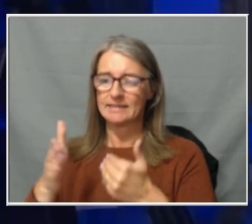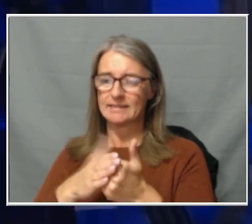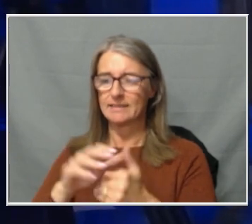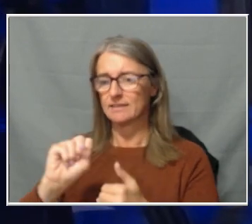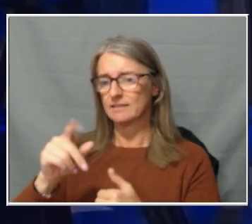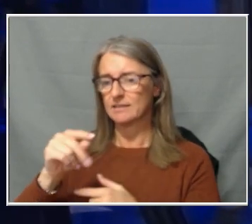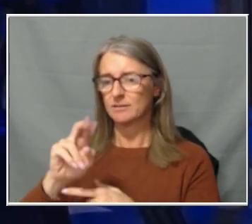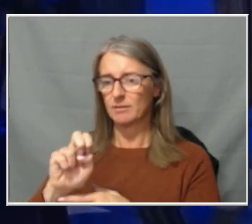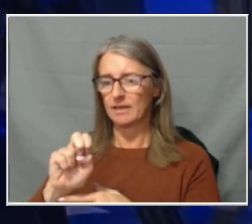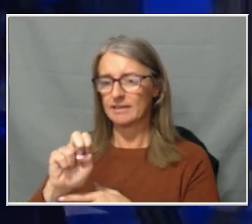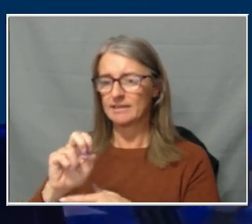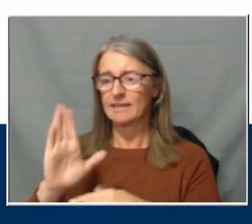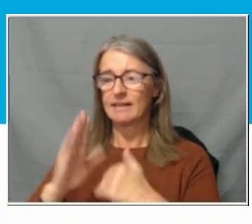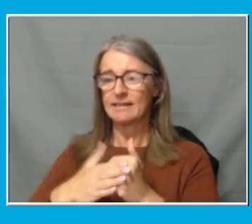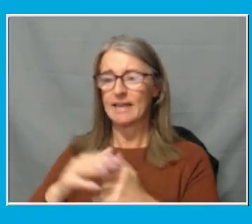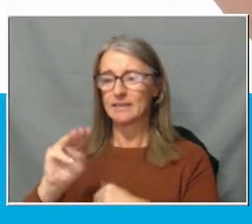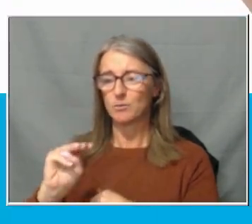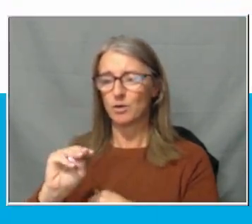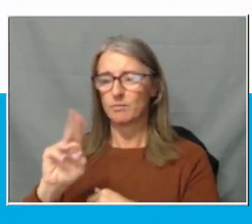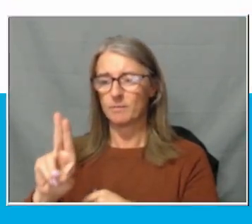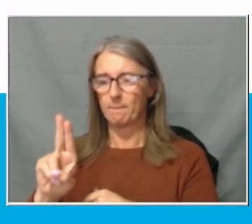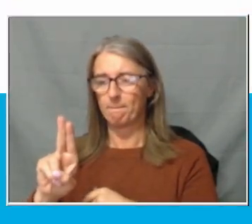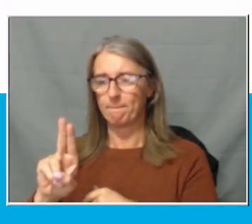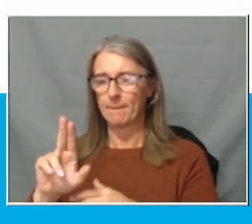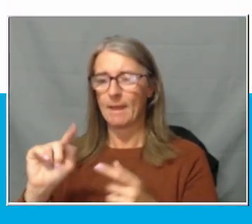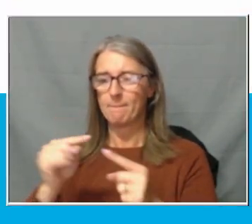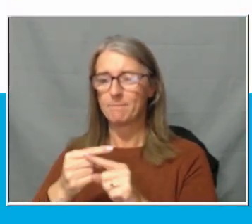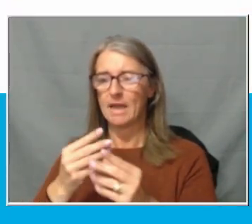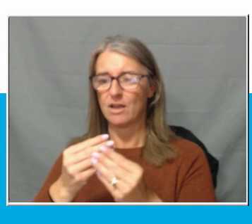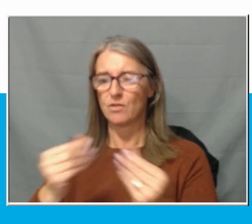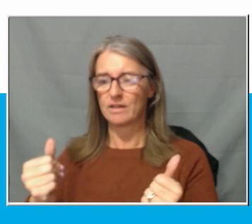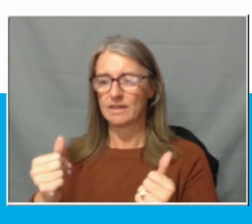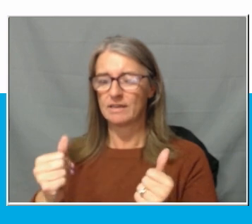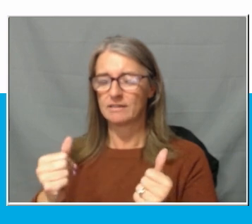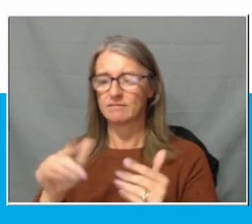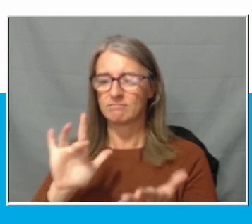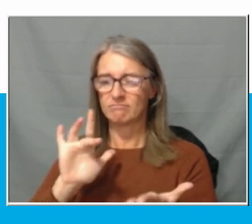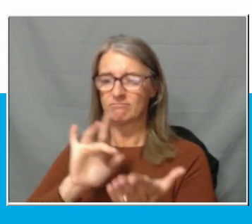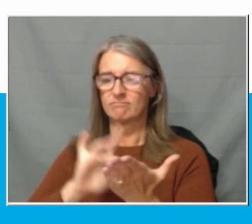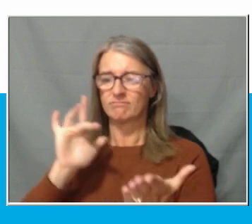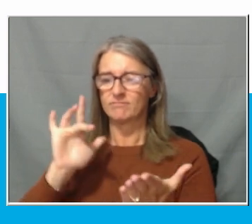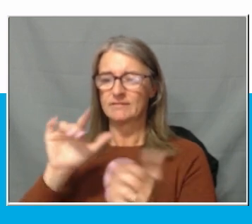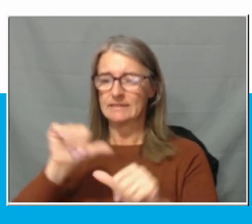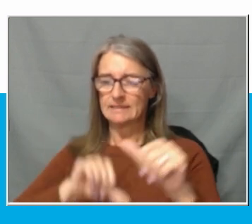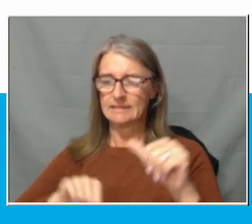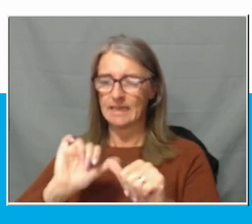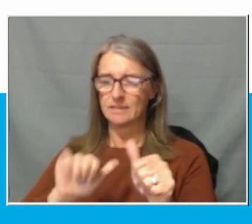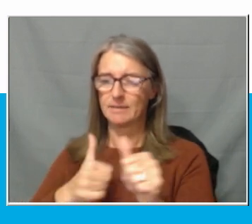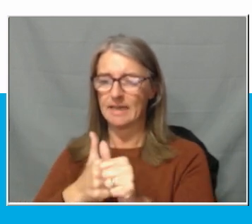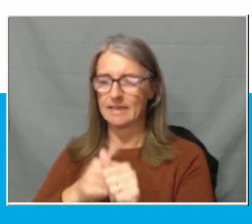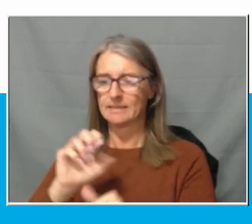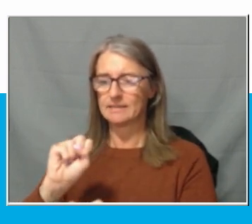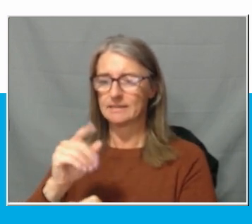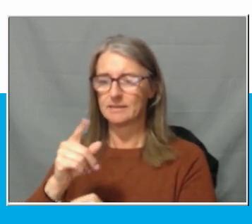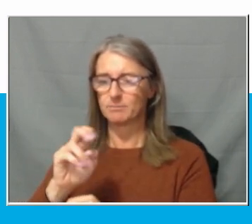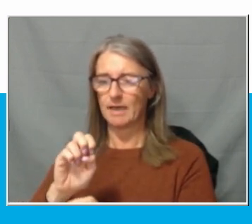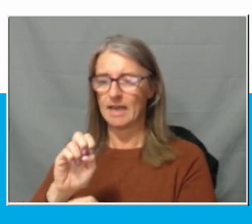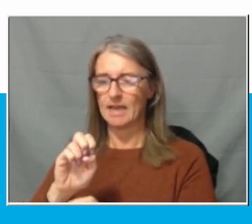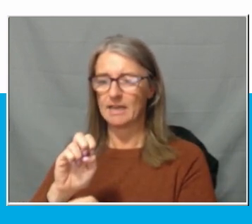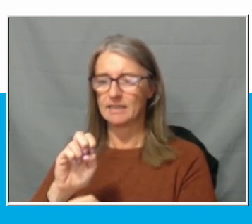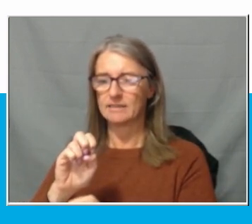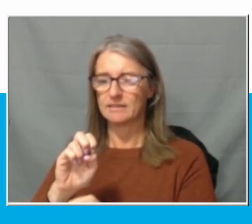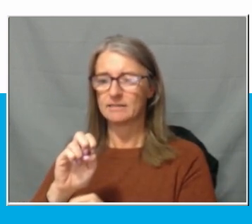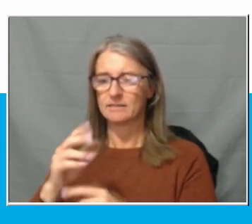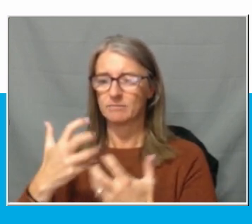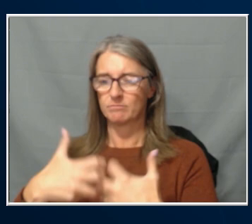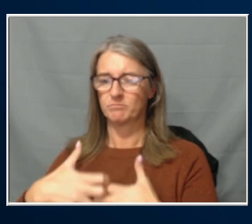Lovell on the next Morning Medical Update. Pain relief at the press of a button. The science behind his spinal cord stimulator that reacts to